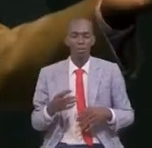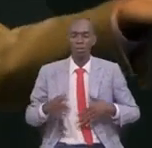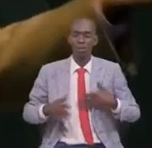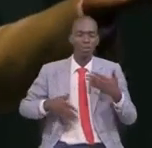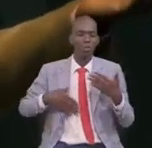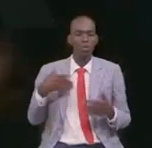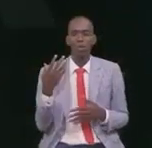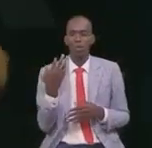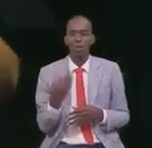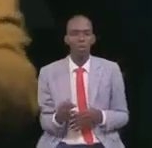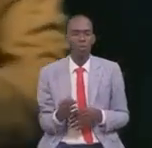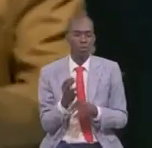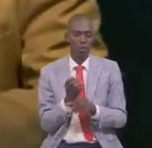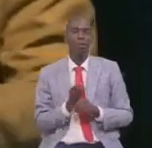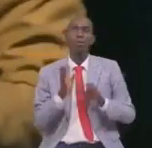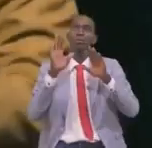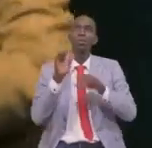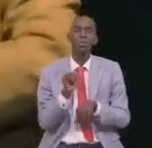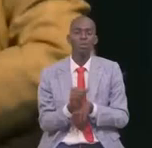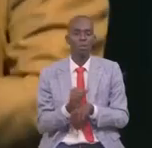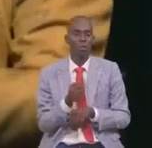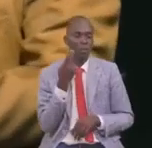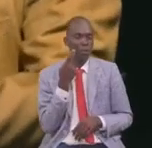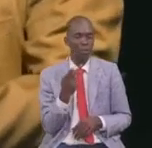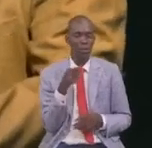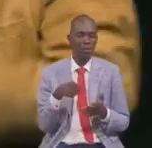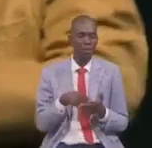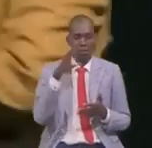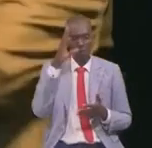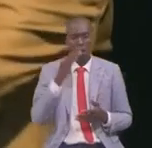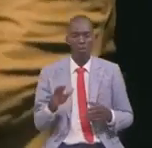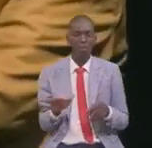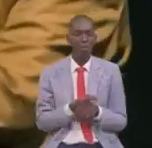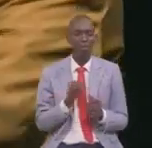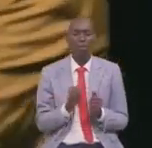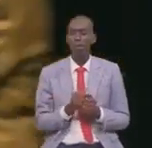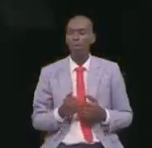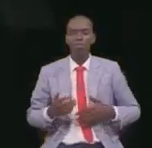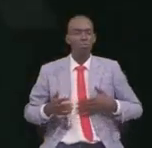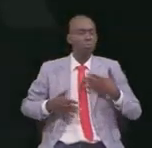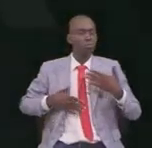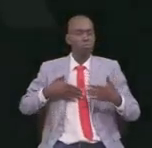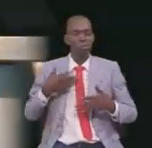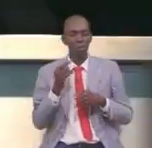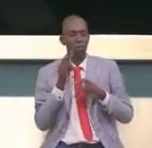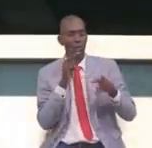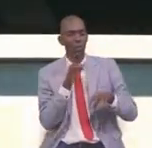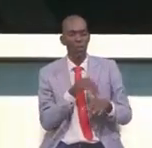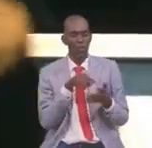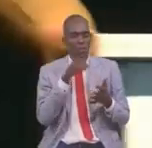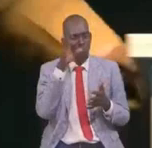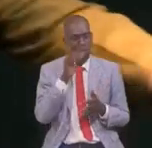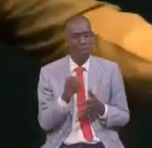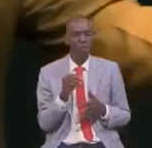a received miracle. And look at him bubbling with joy. And look at him, and look at the spring